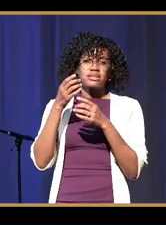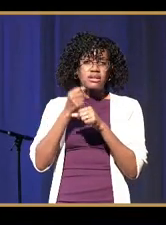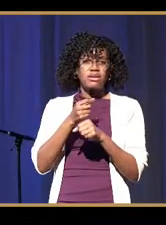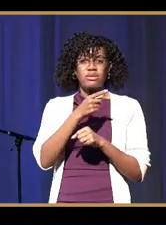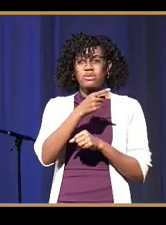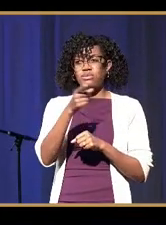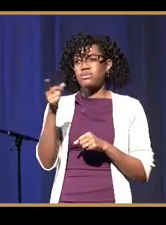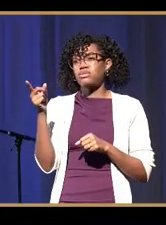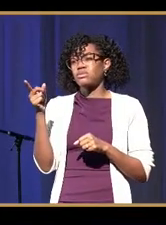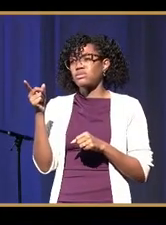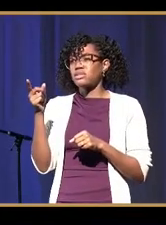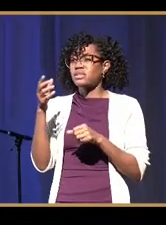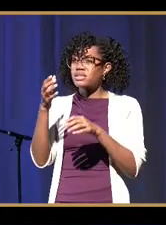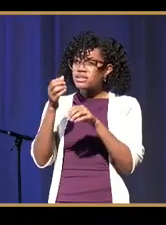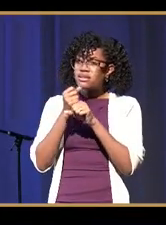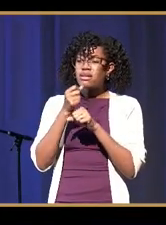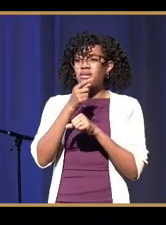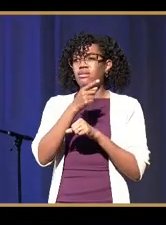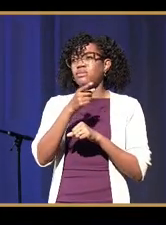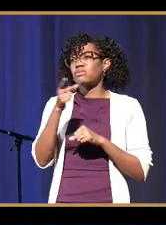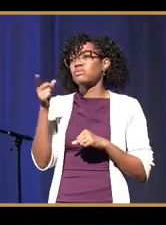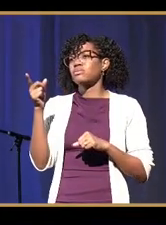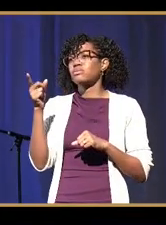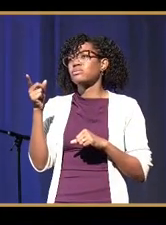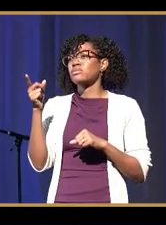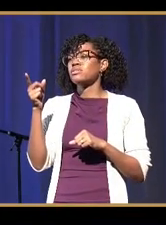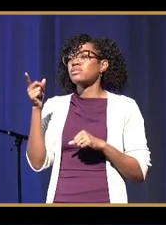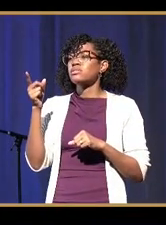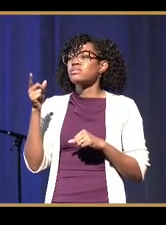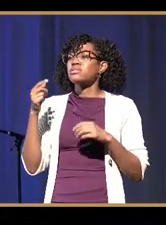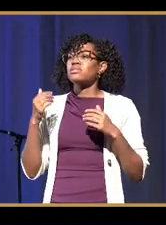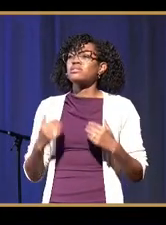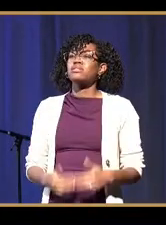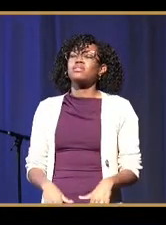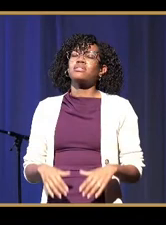you, he's got you.